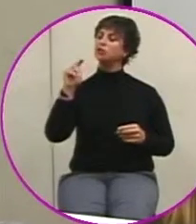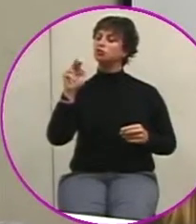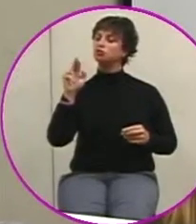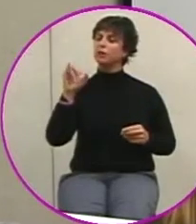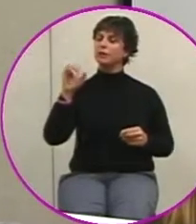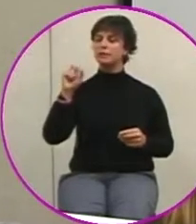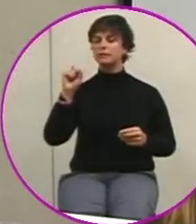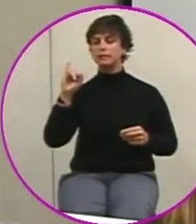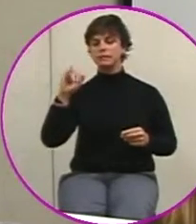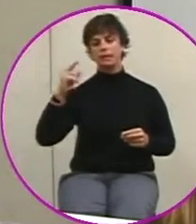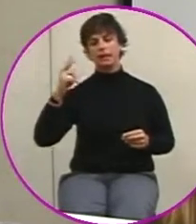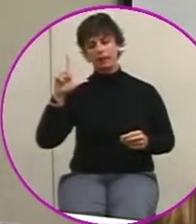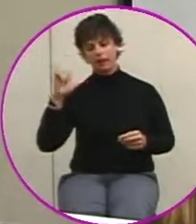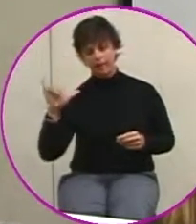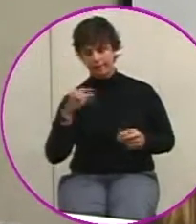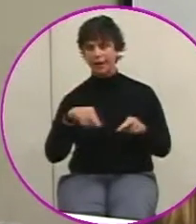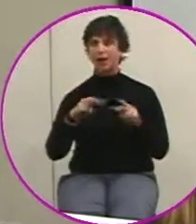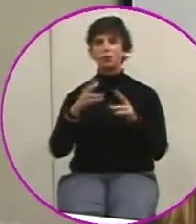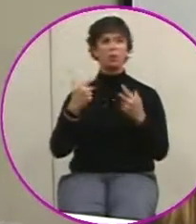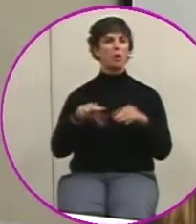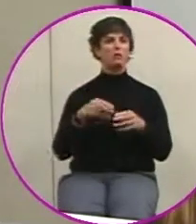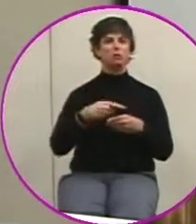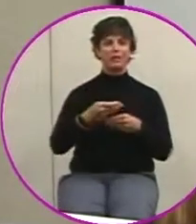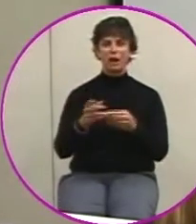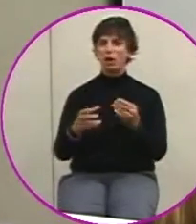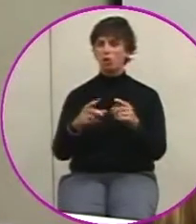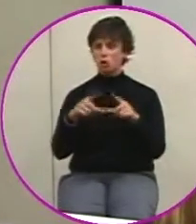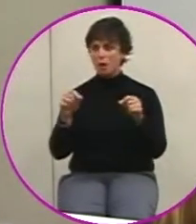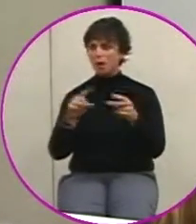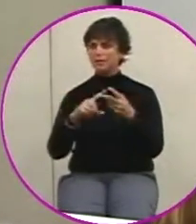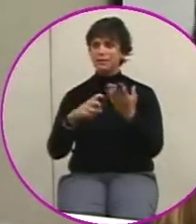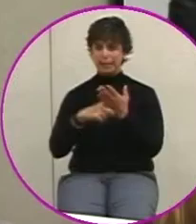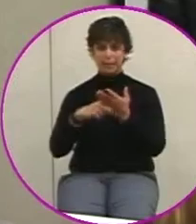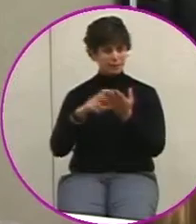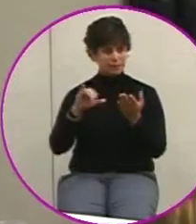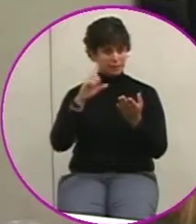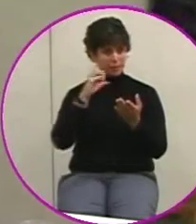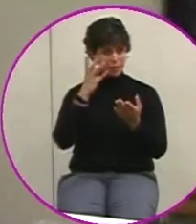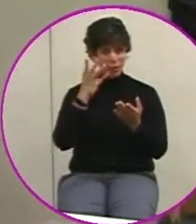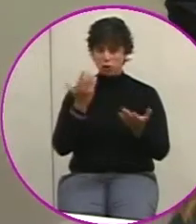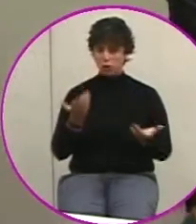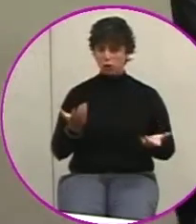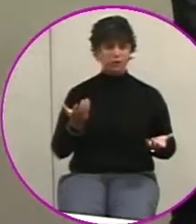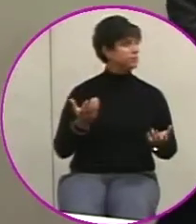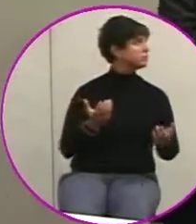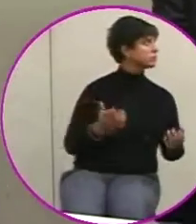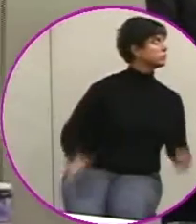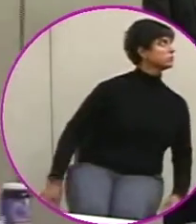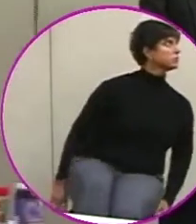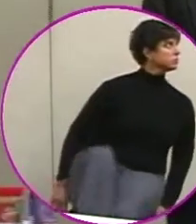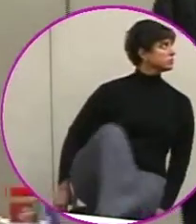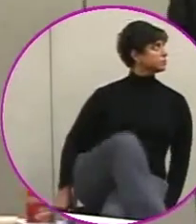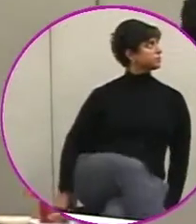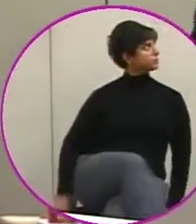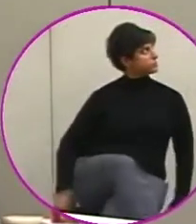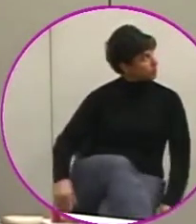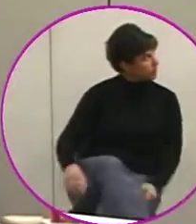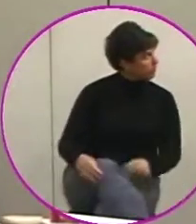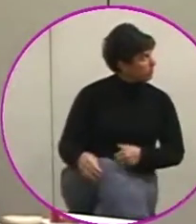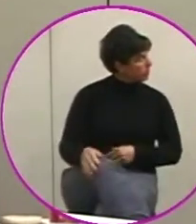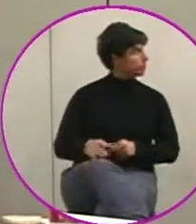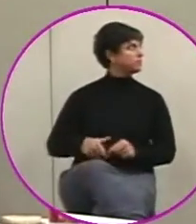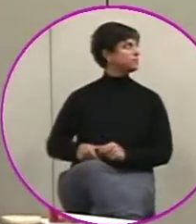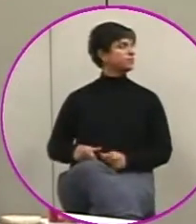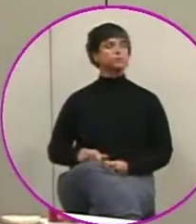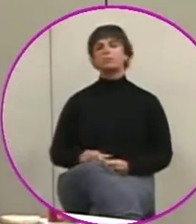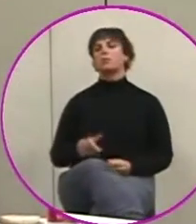don't want to give out coupons and tickets, and does this sound familiar? One of the things that I want you